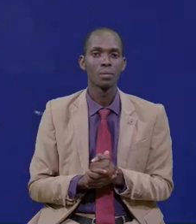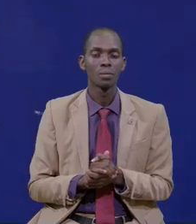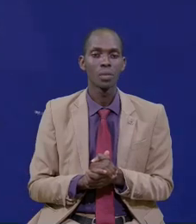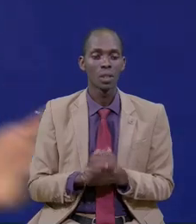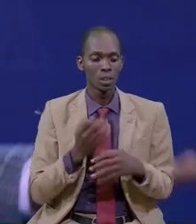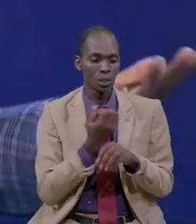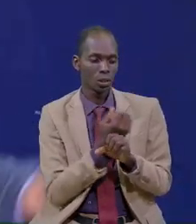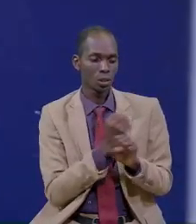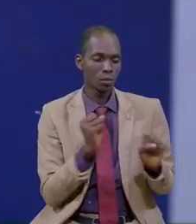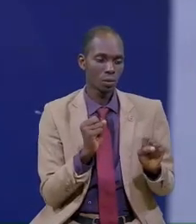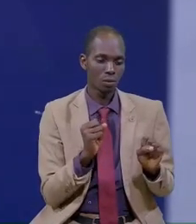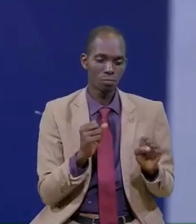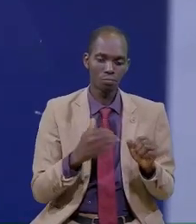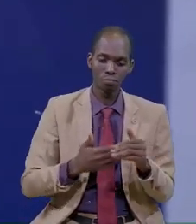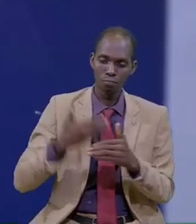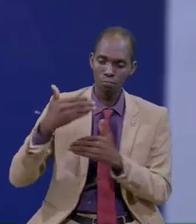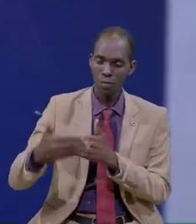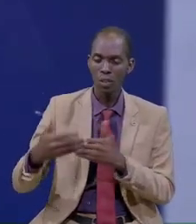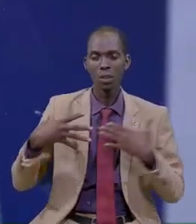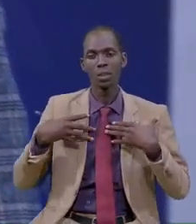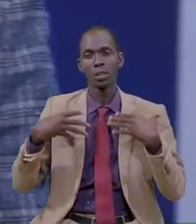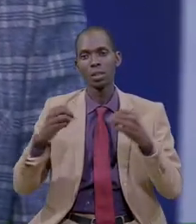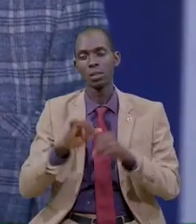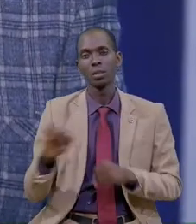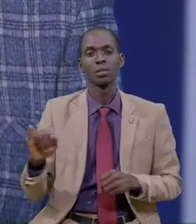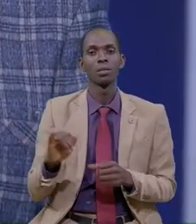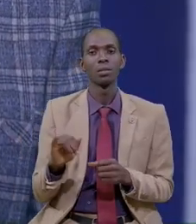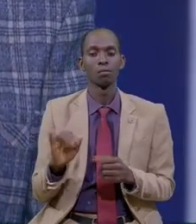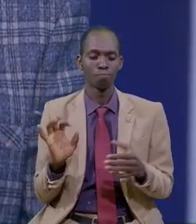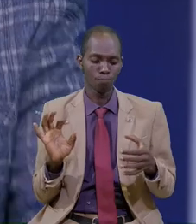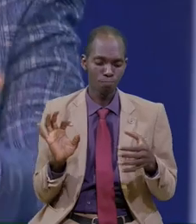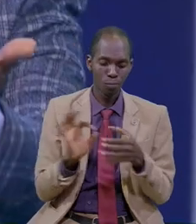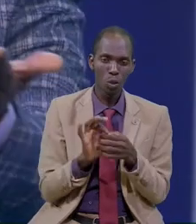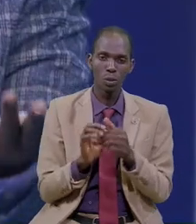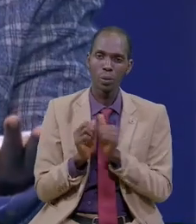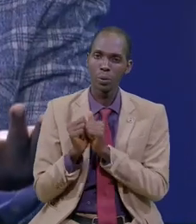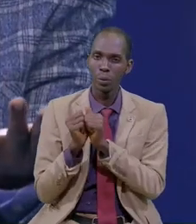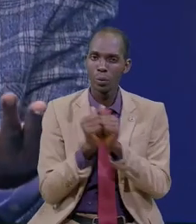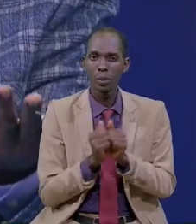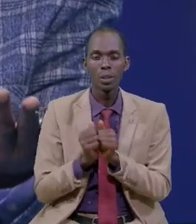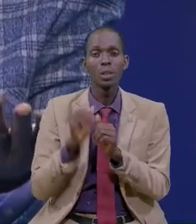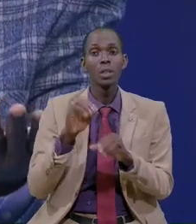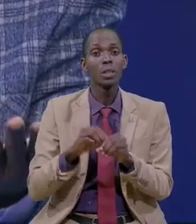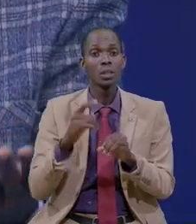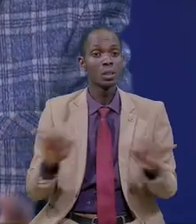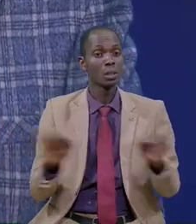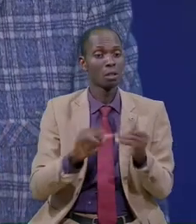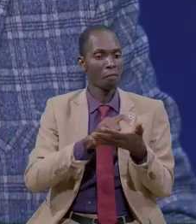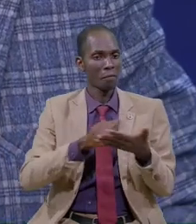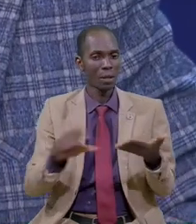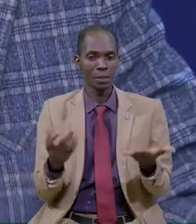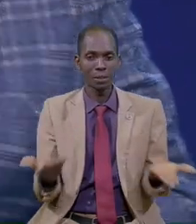Salvation and then healing. Le salut et ensuite joined together in the same verse again.